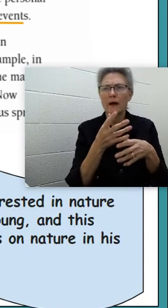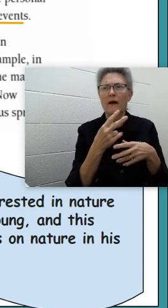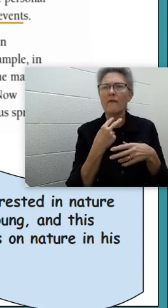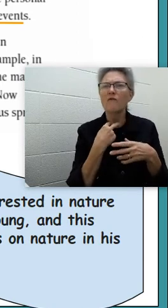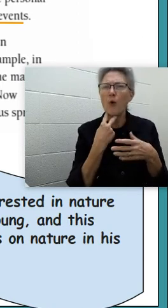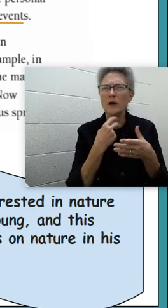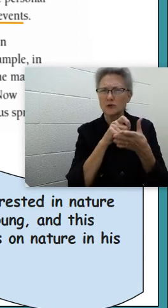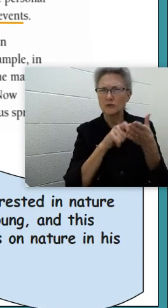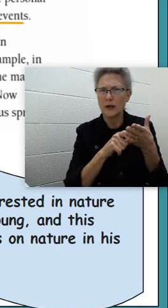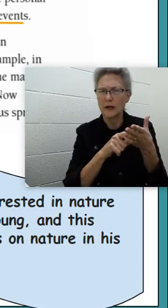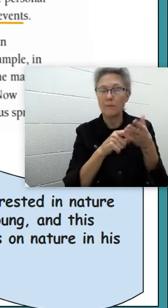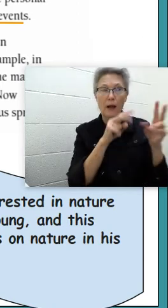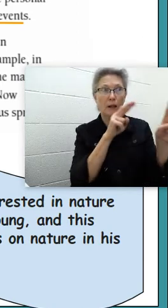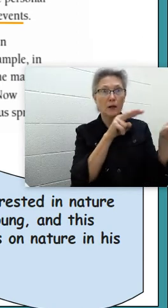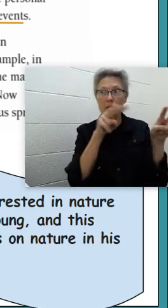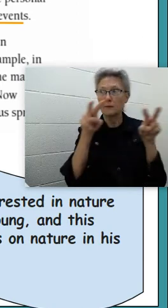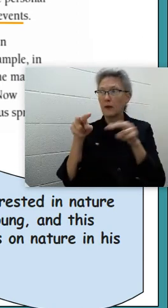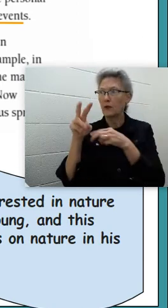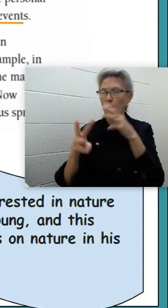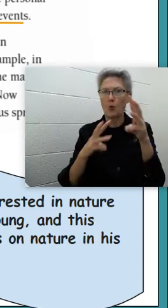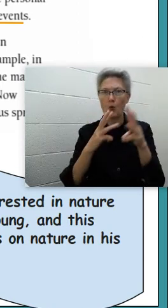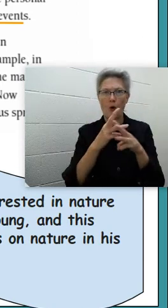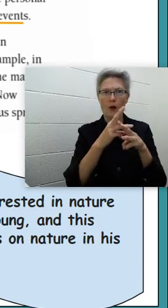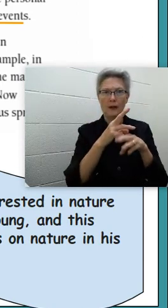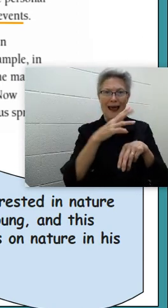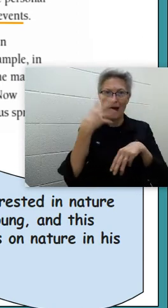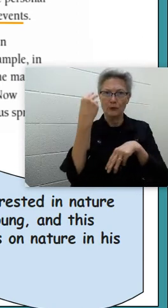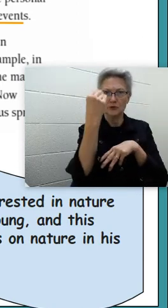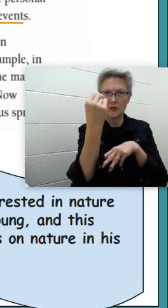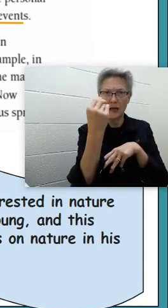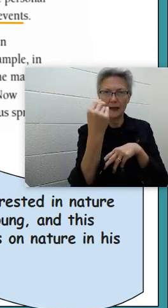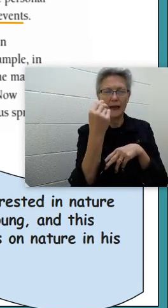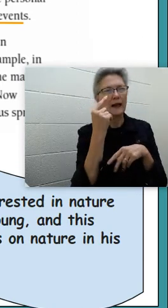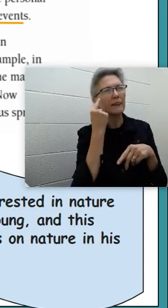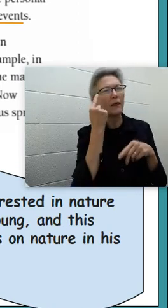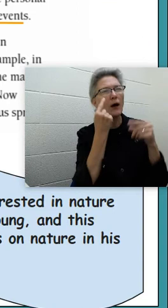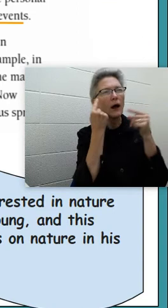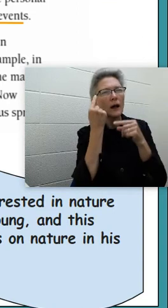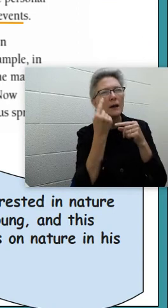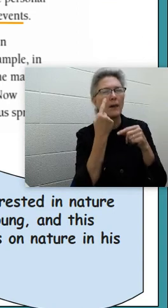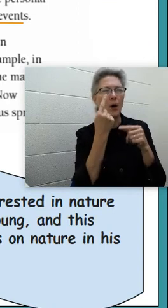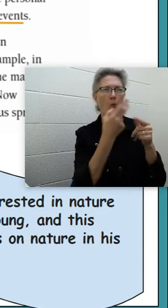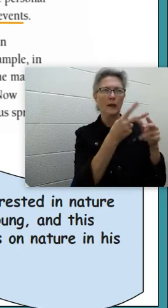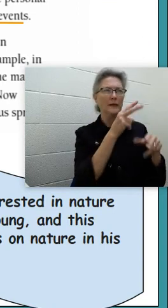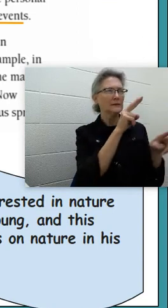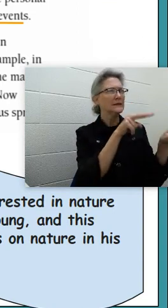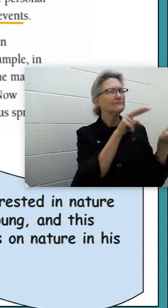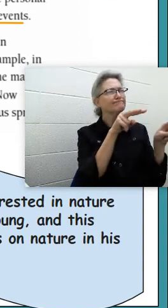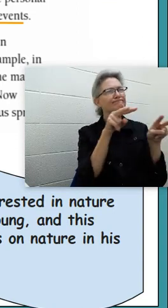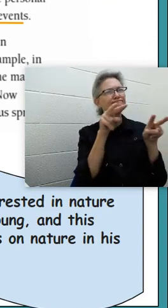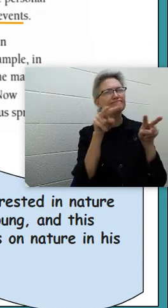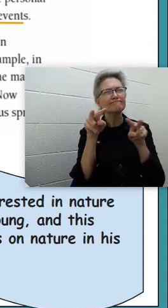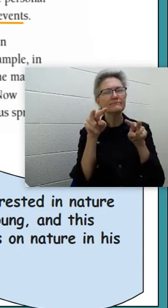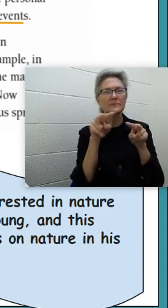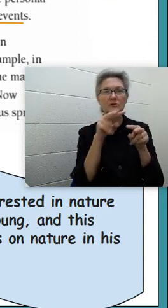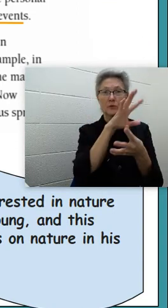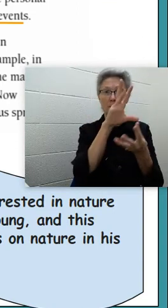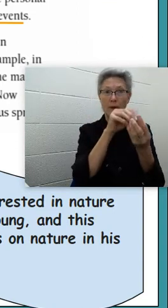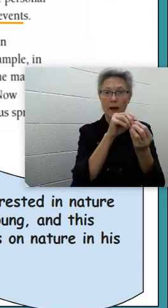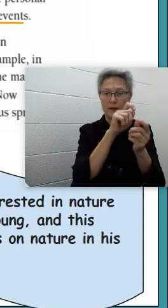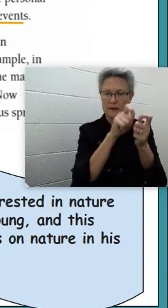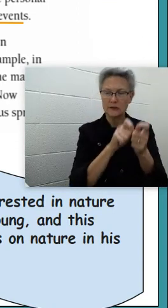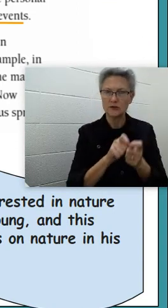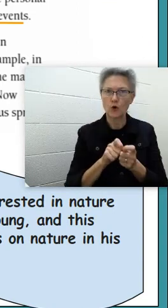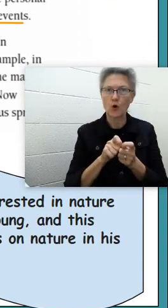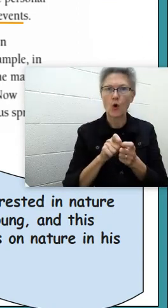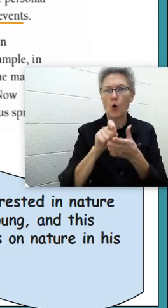world around him, and he thought deeply about what he was seeing. So I combined all of those details to write my own